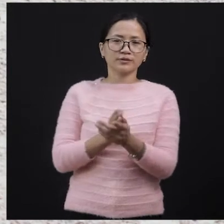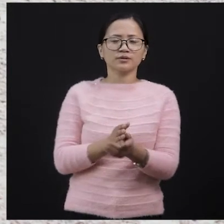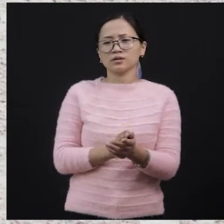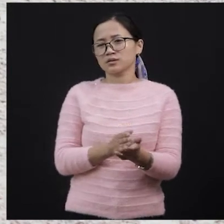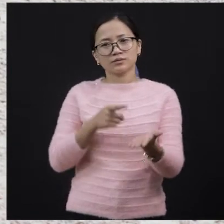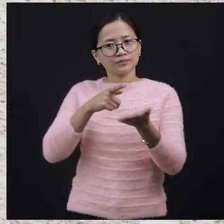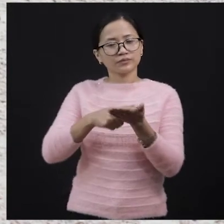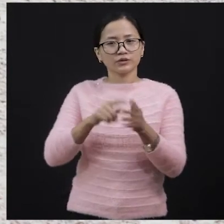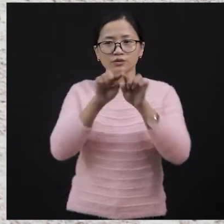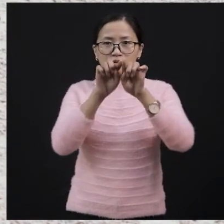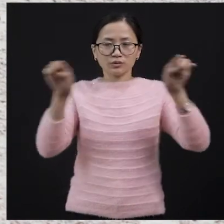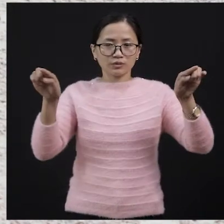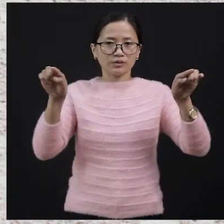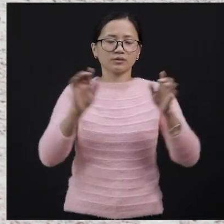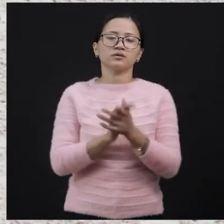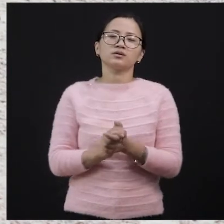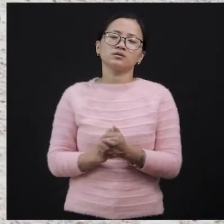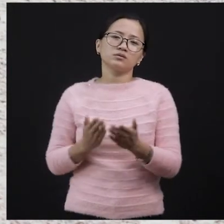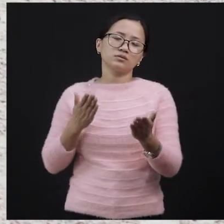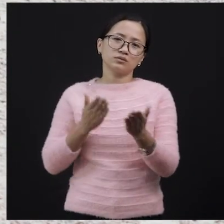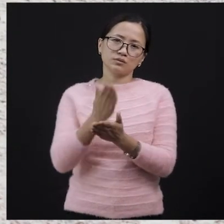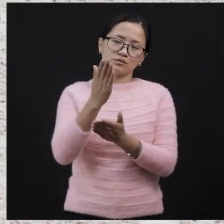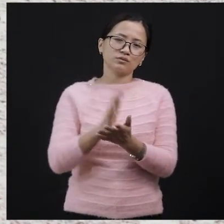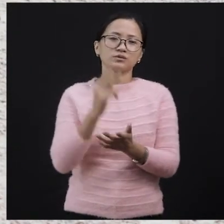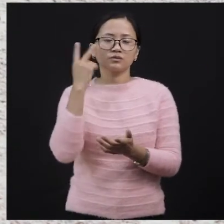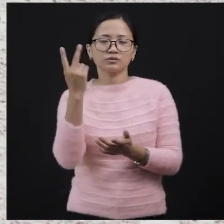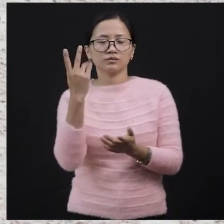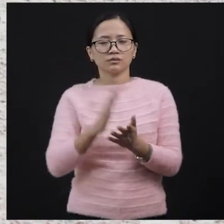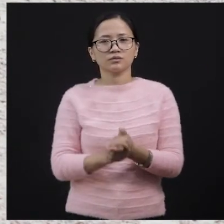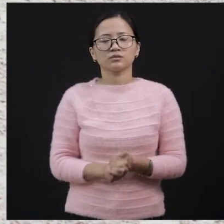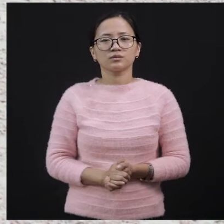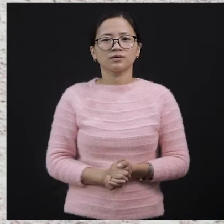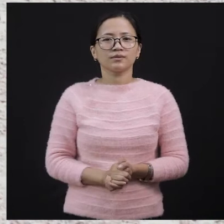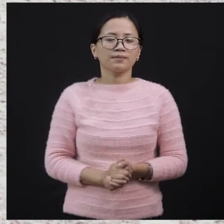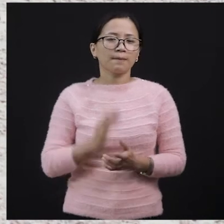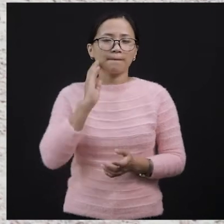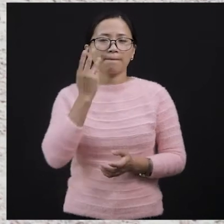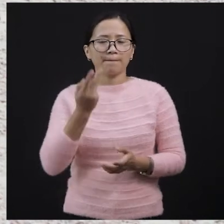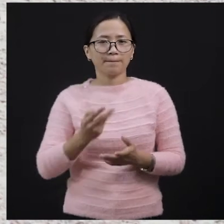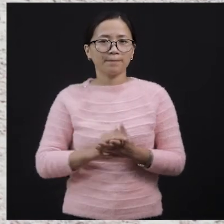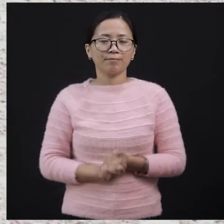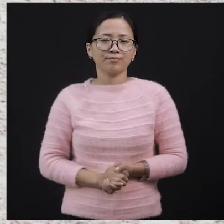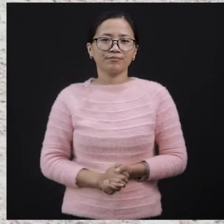this, okay? Light travels in a straight line. So when